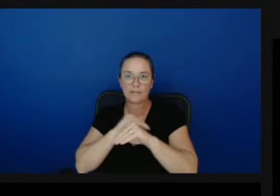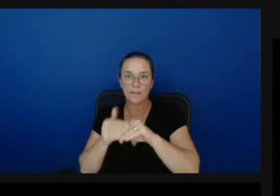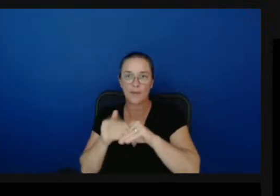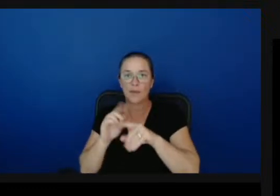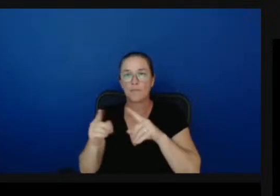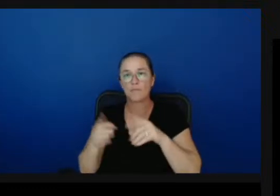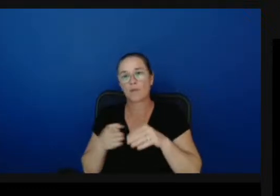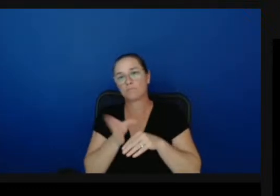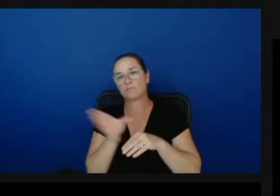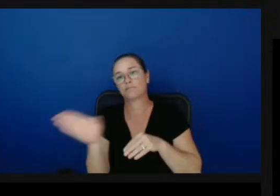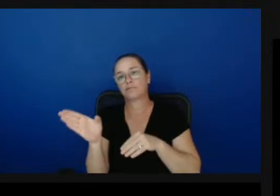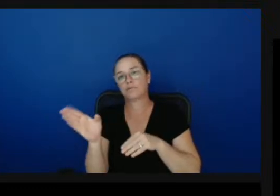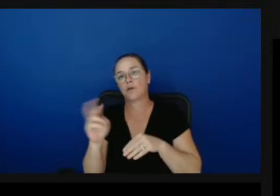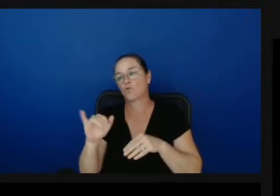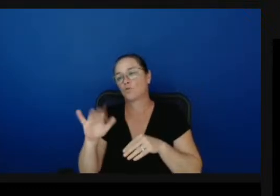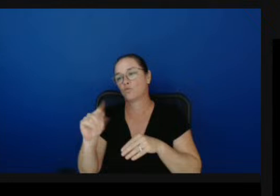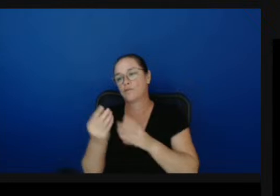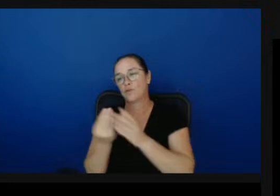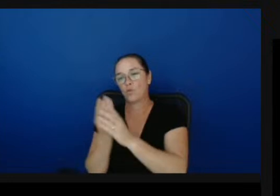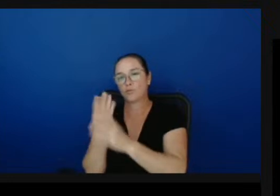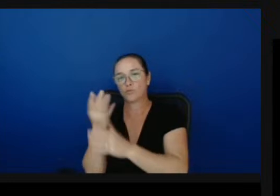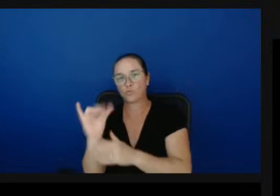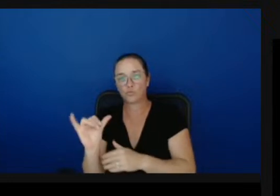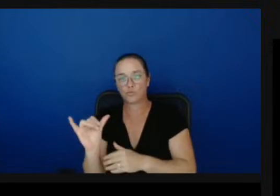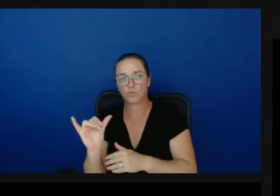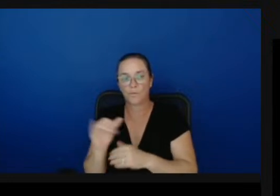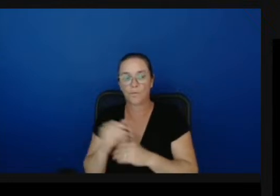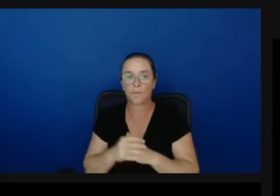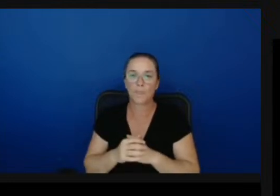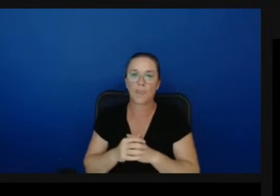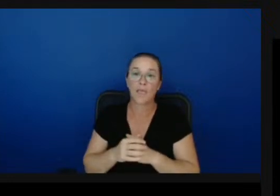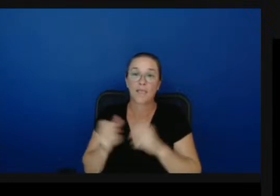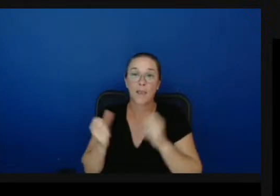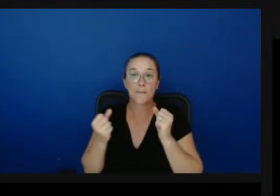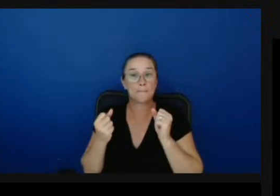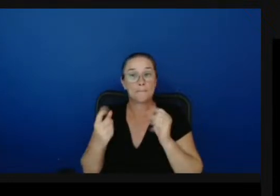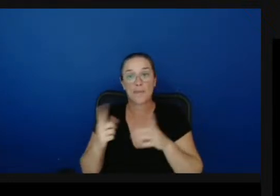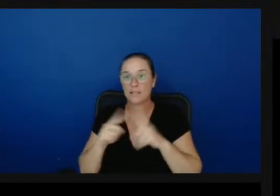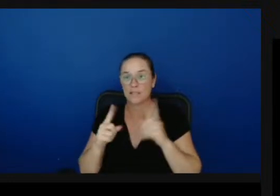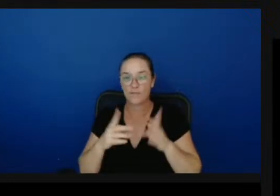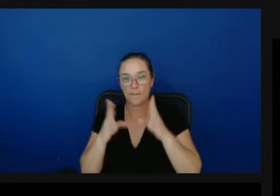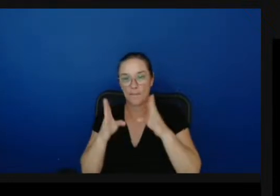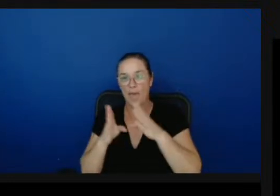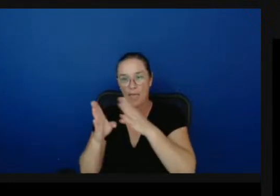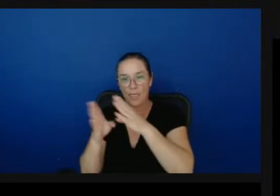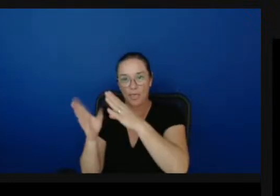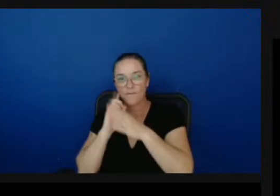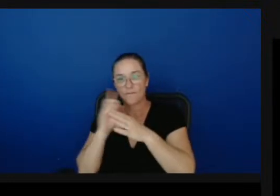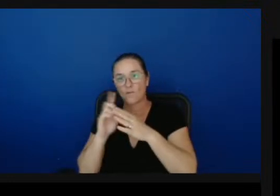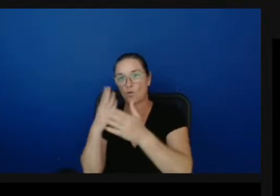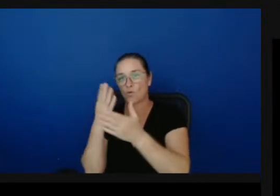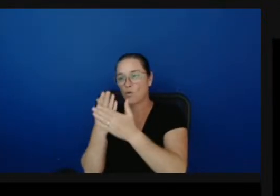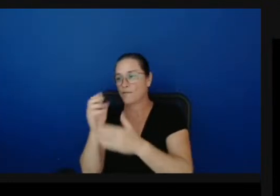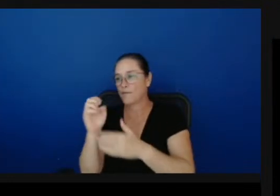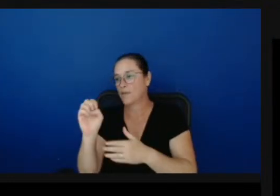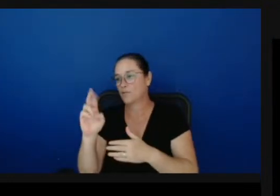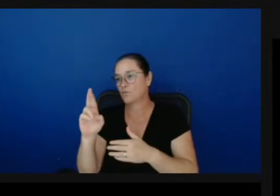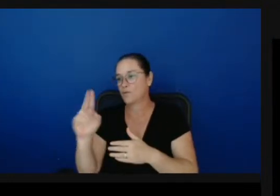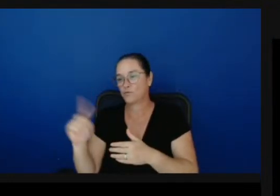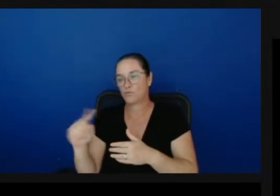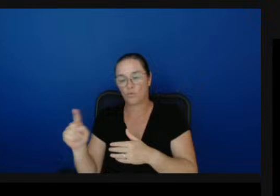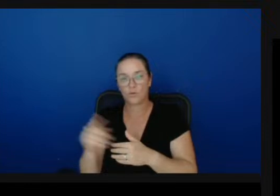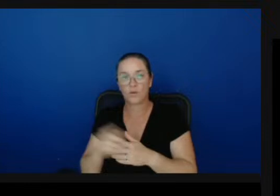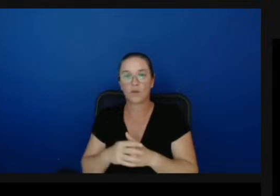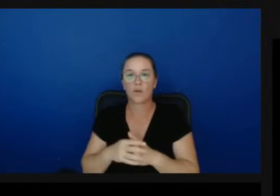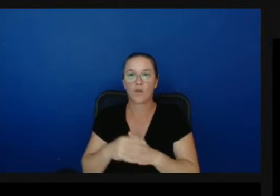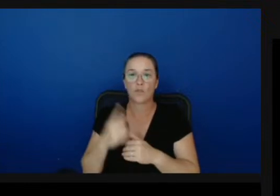over to feed the rift eruption as well. And so it's thought that there are actually multiple paths into the East Rift Zone from the summit area. The one at